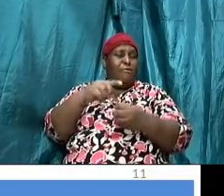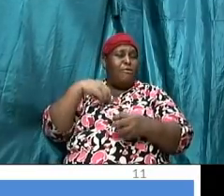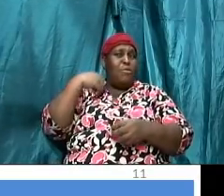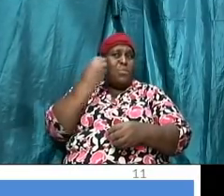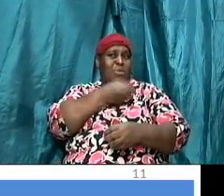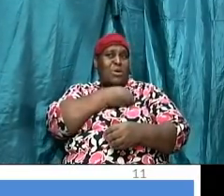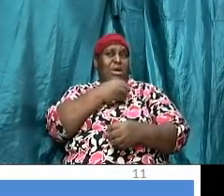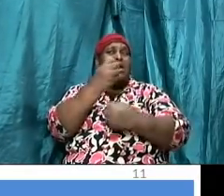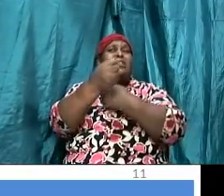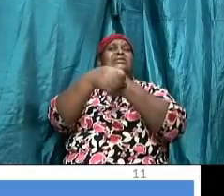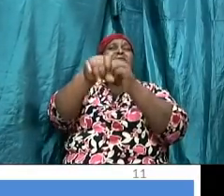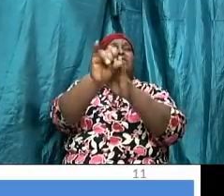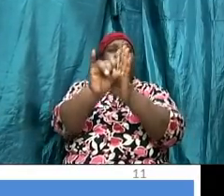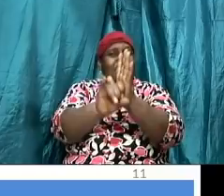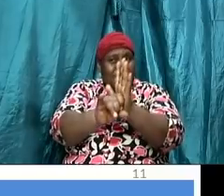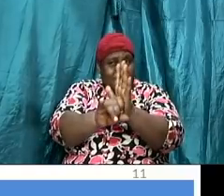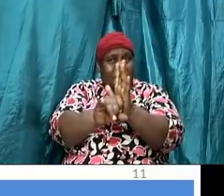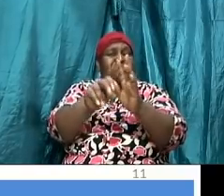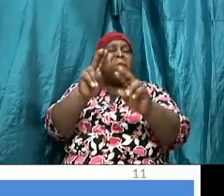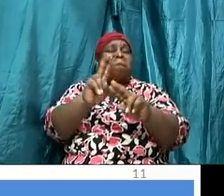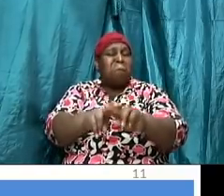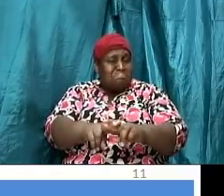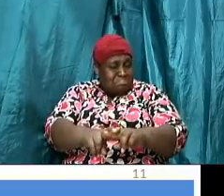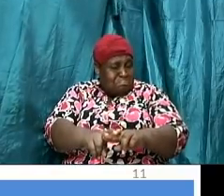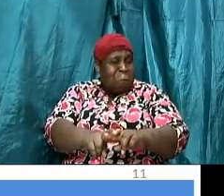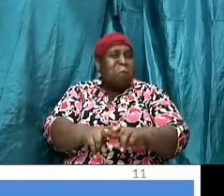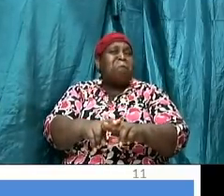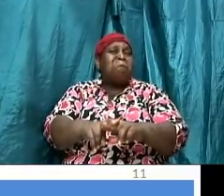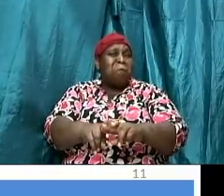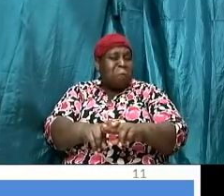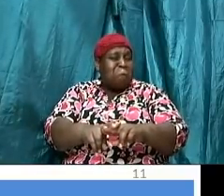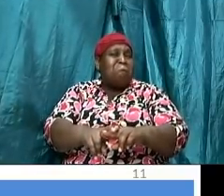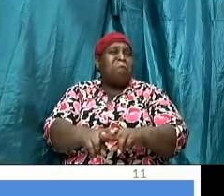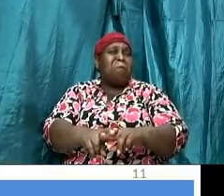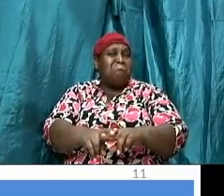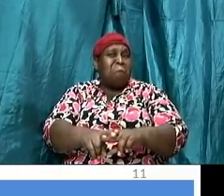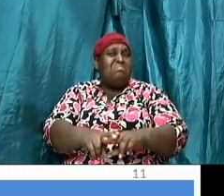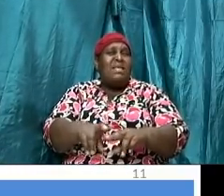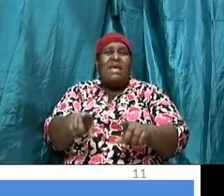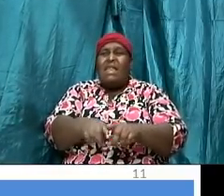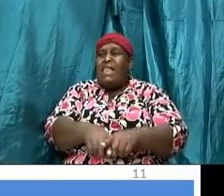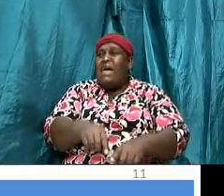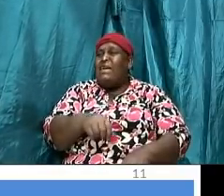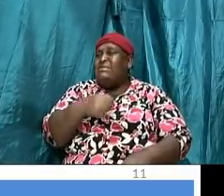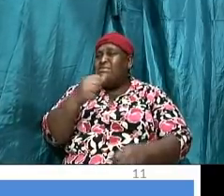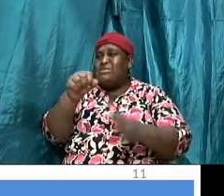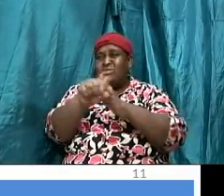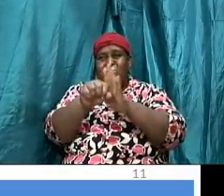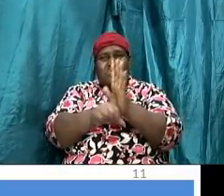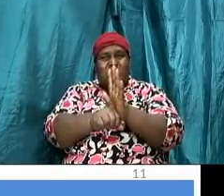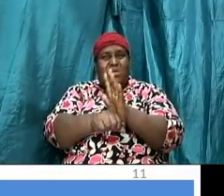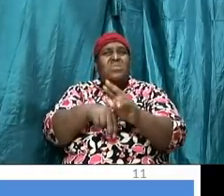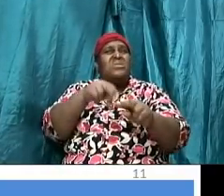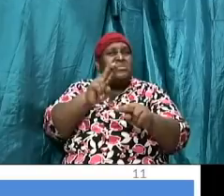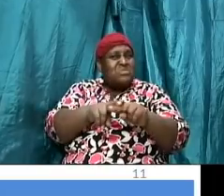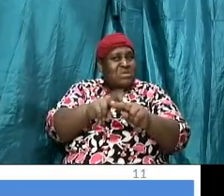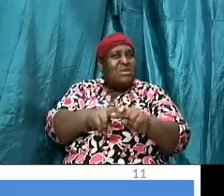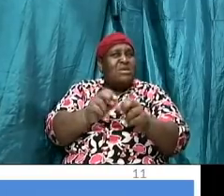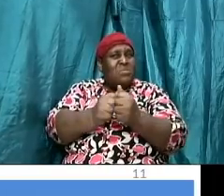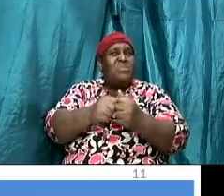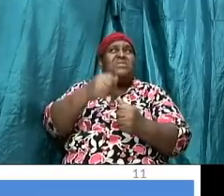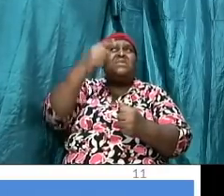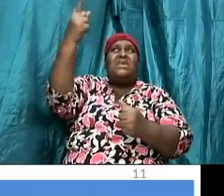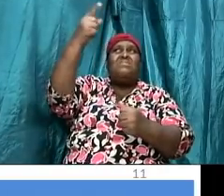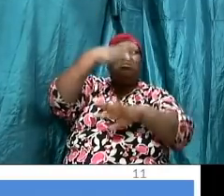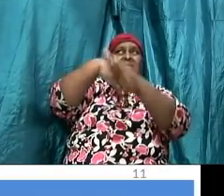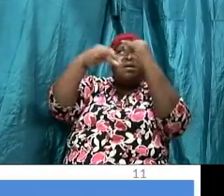He sat down and he stopped working. And I like the scriptures that says we are seated together with him in heavenly places,